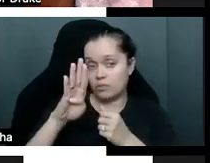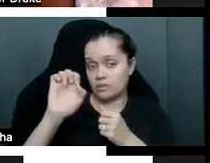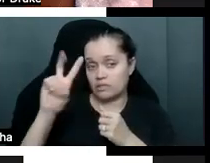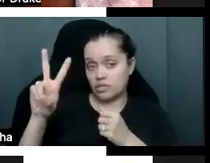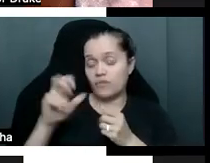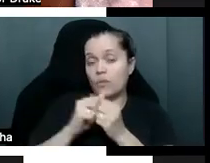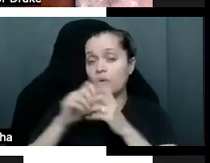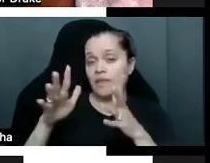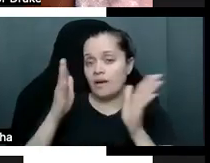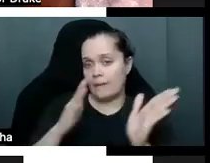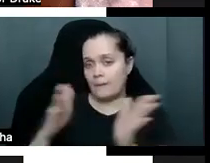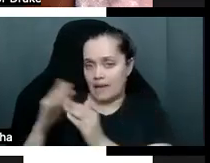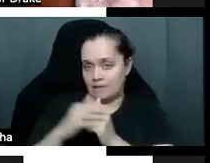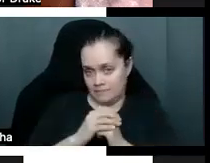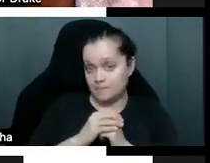much of a plan.